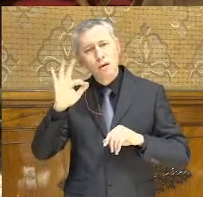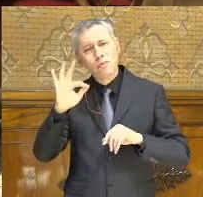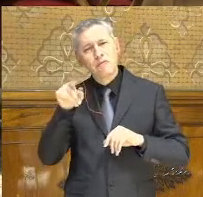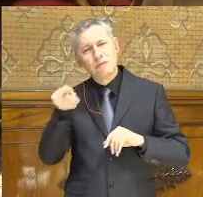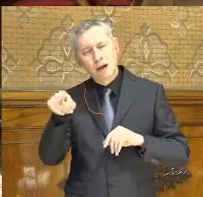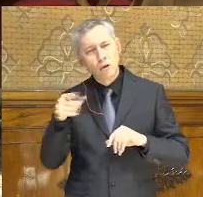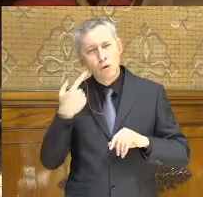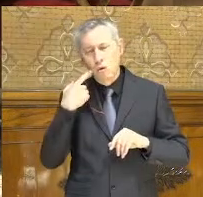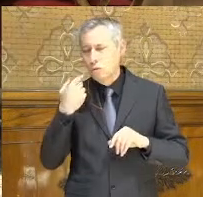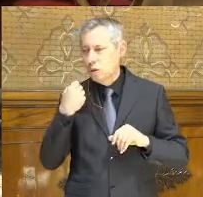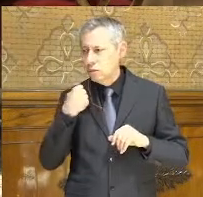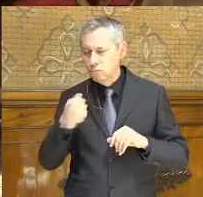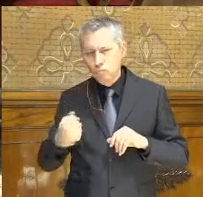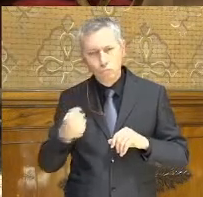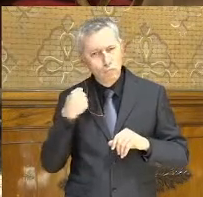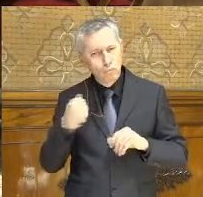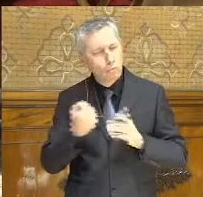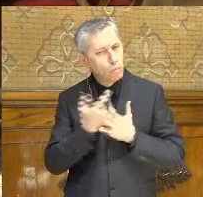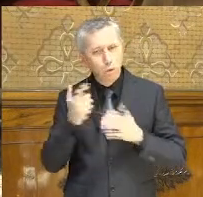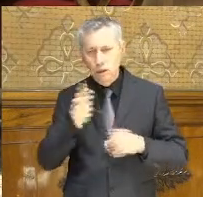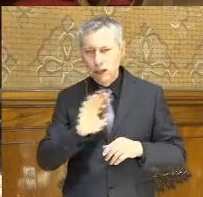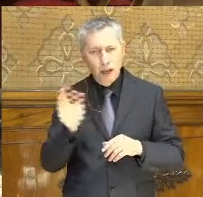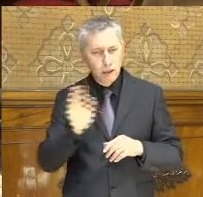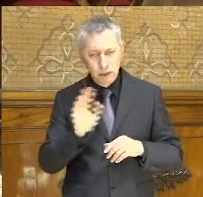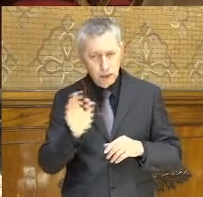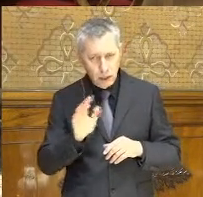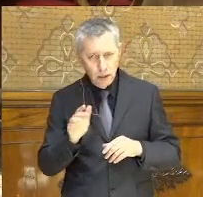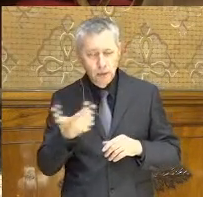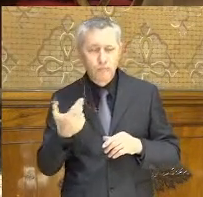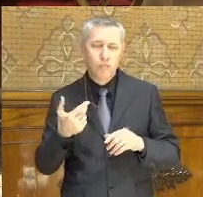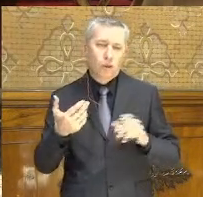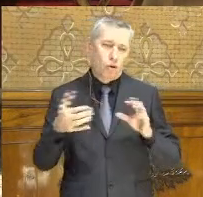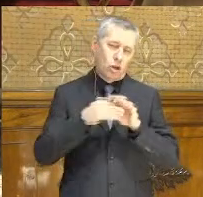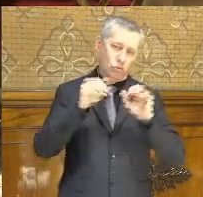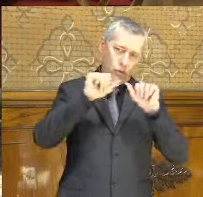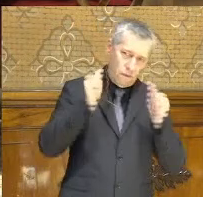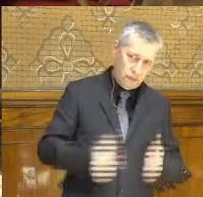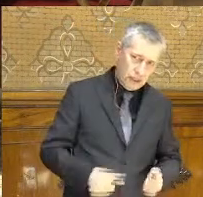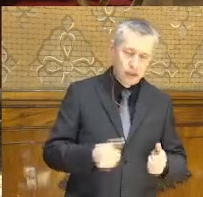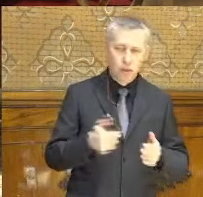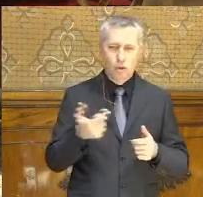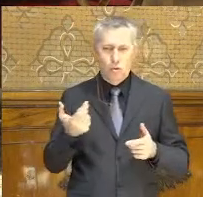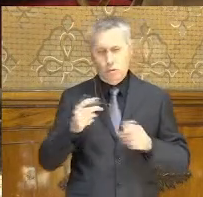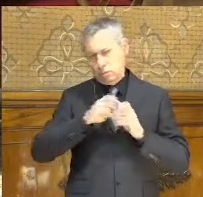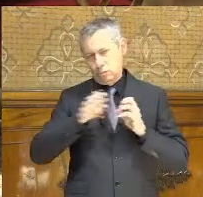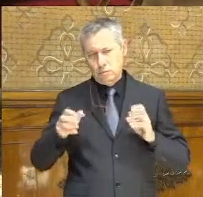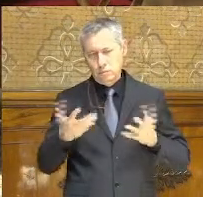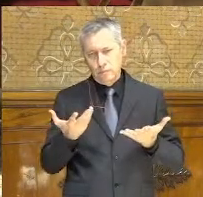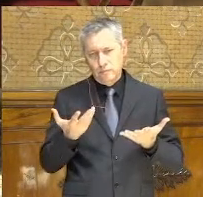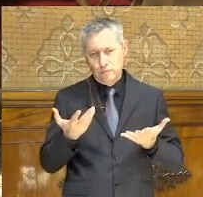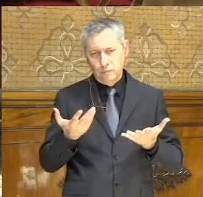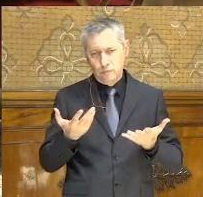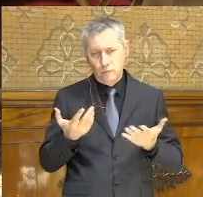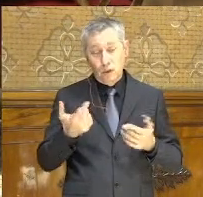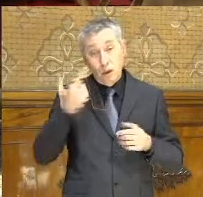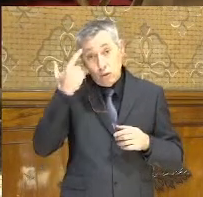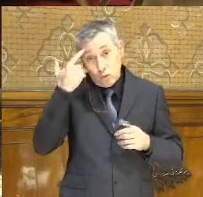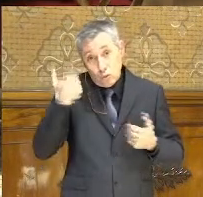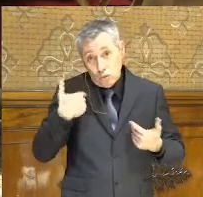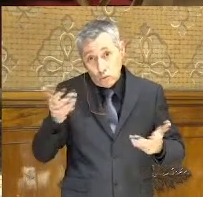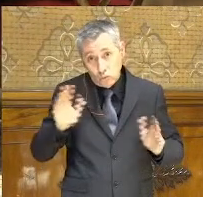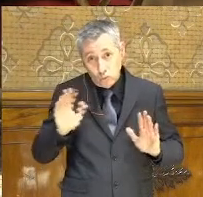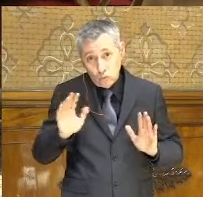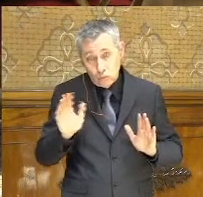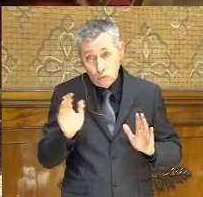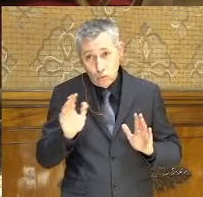ingrained in the physicality and the materiality of the body. So I don't know why. I know you used the wretched